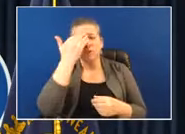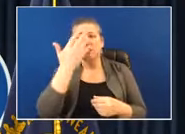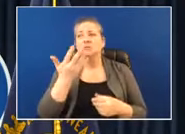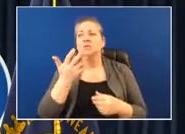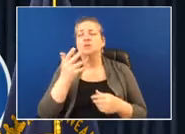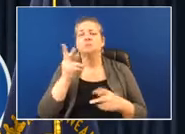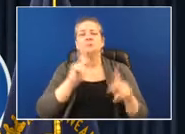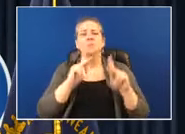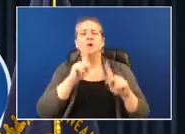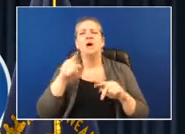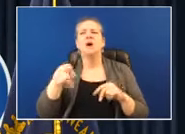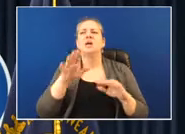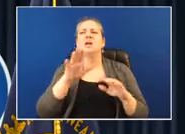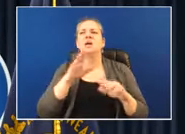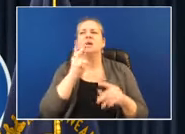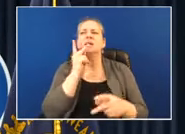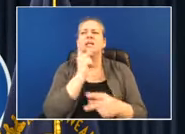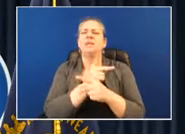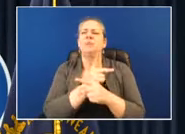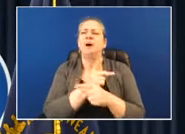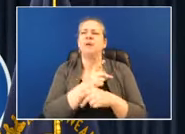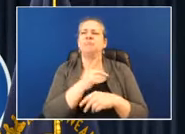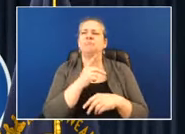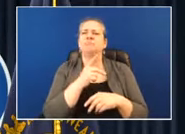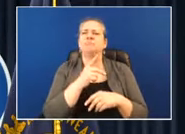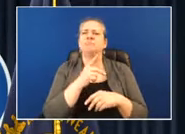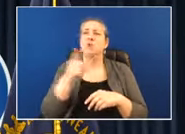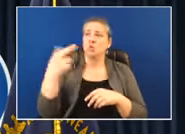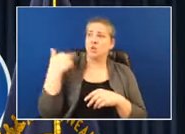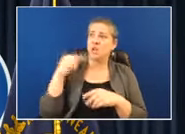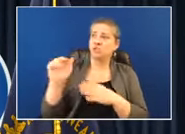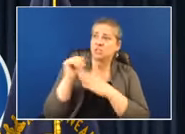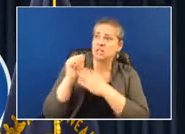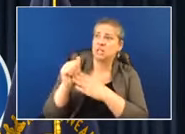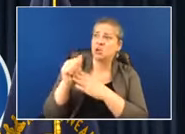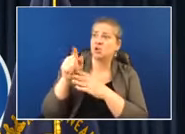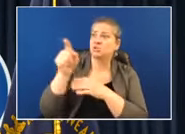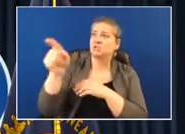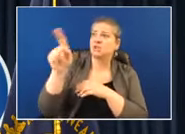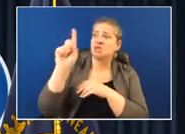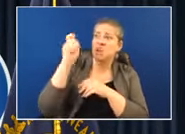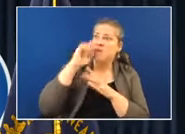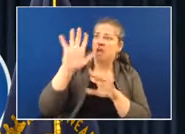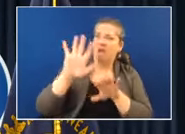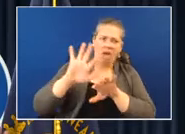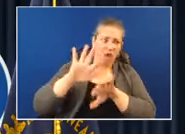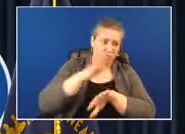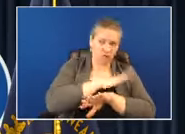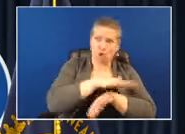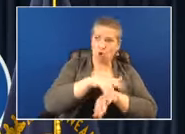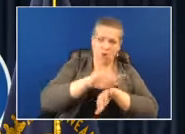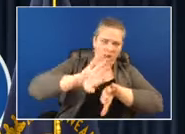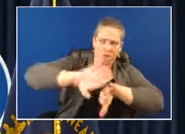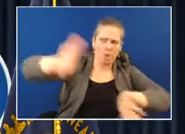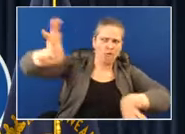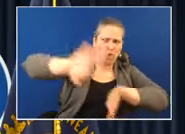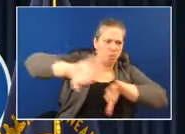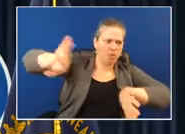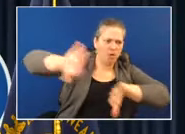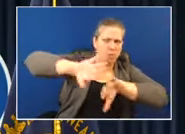from major religious leaders or government figures, right? And Jesus turns to his apostles and he says, "Let the kids